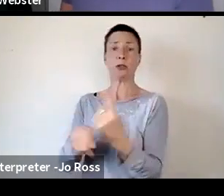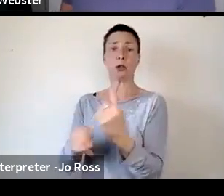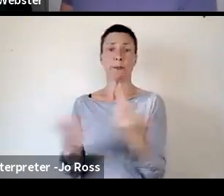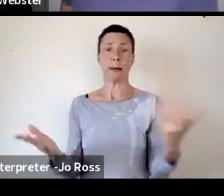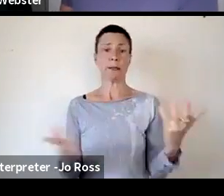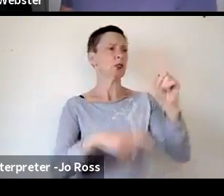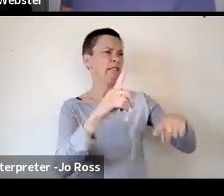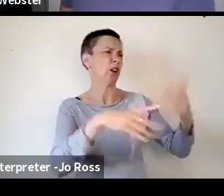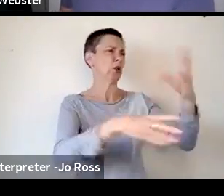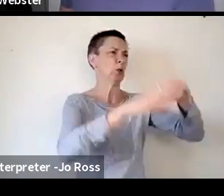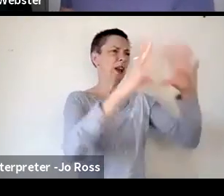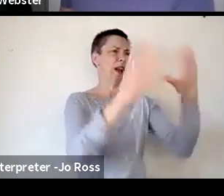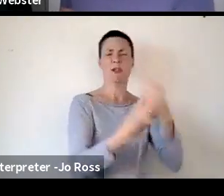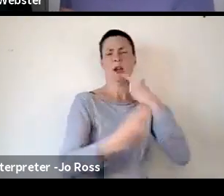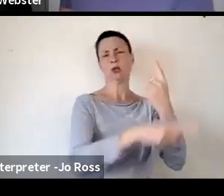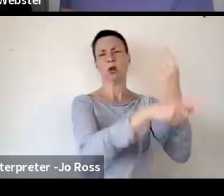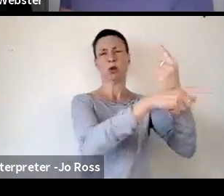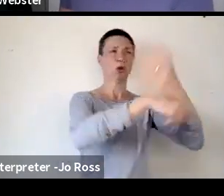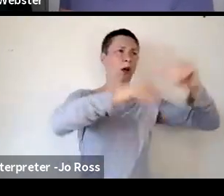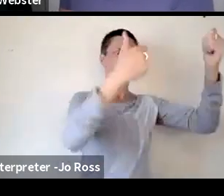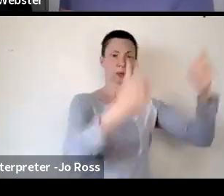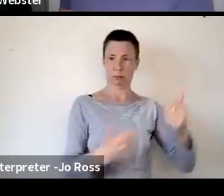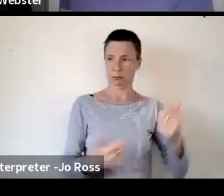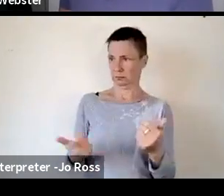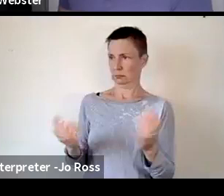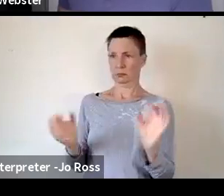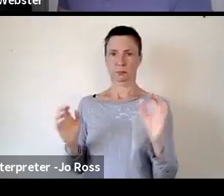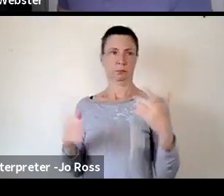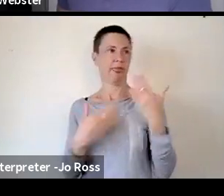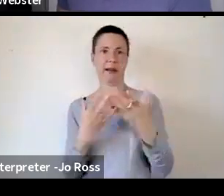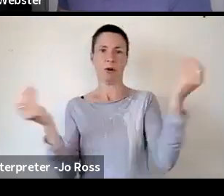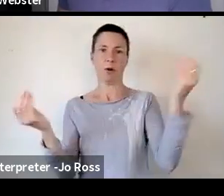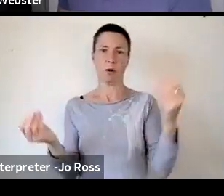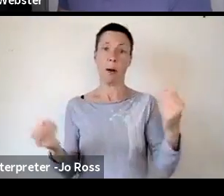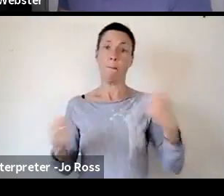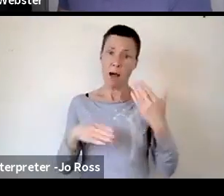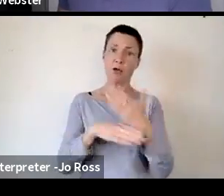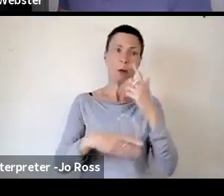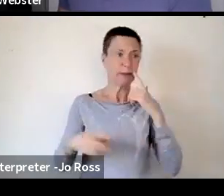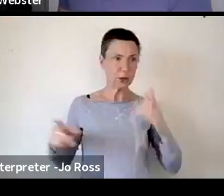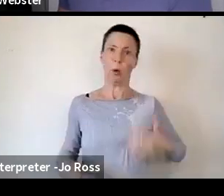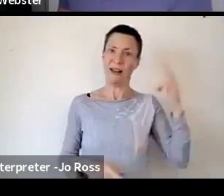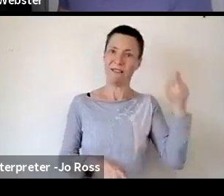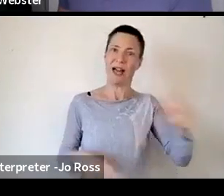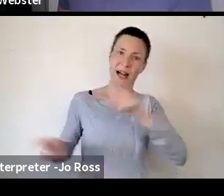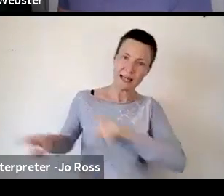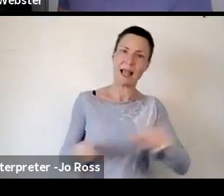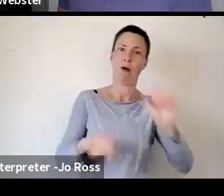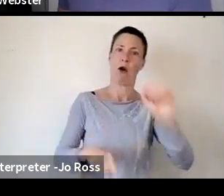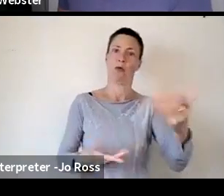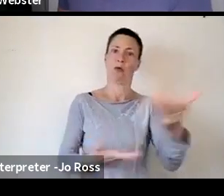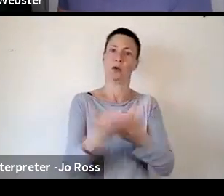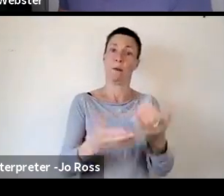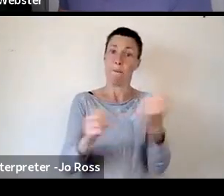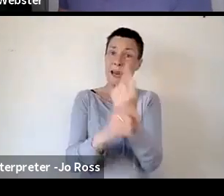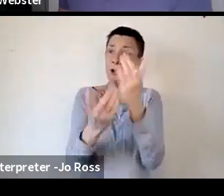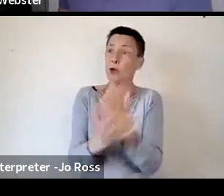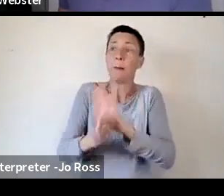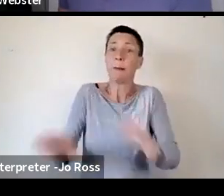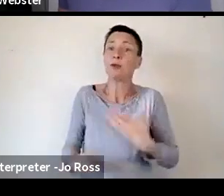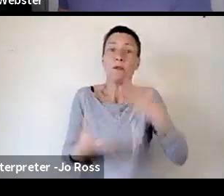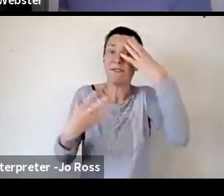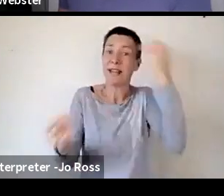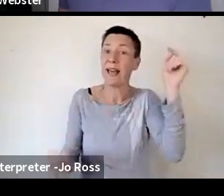said anything. My job is to bloody live that, you know, and carry on those conversations and make sure people don't forget them. And that's bloody hard as well.